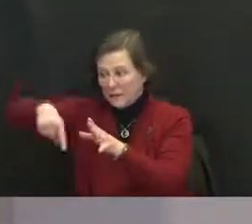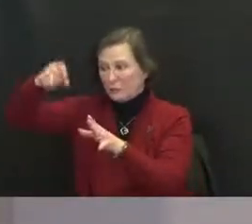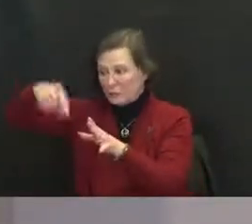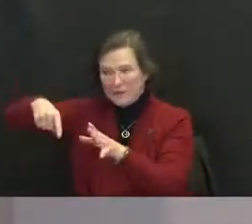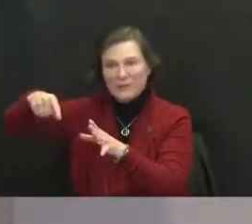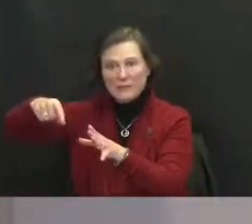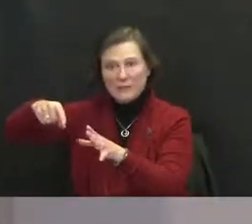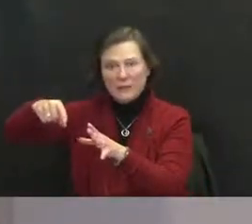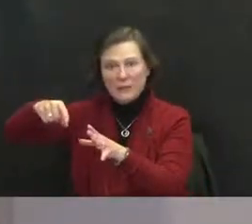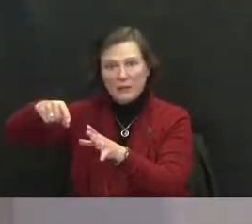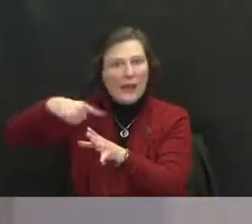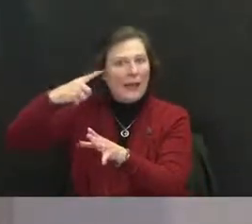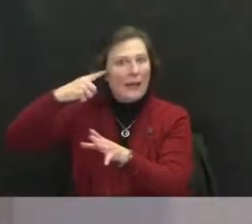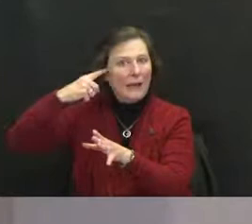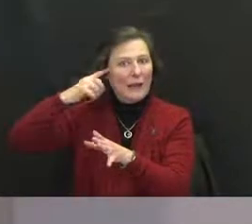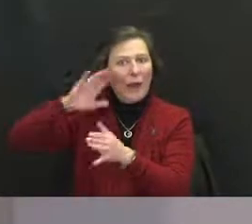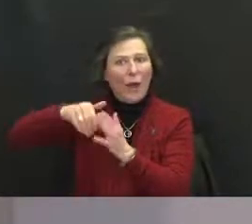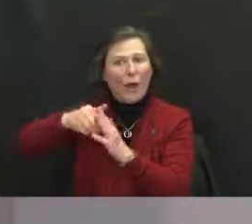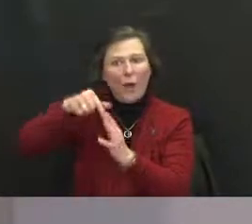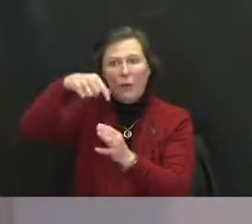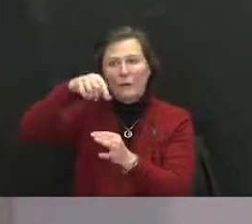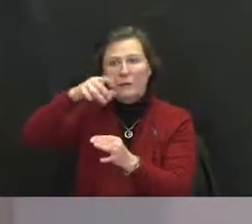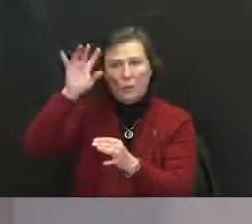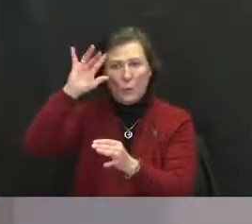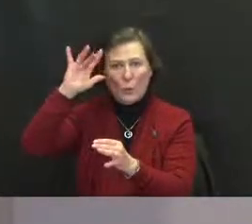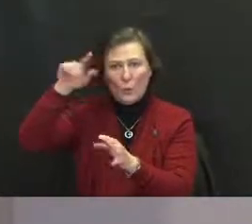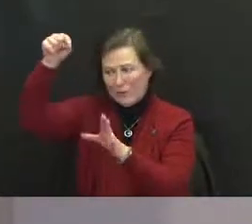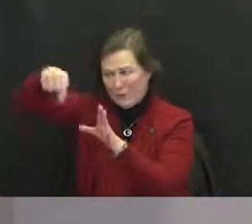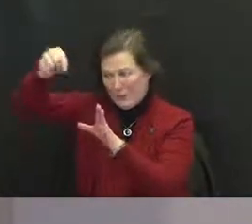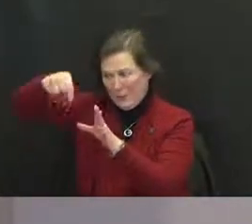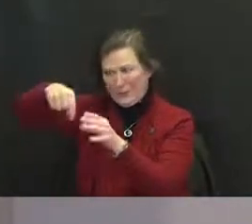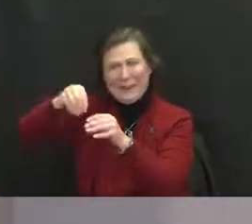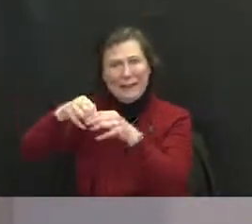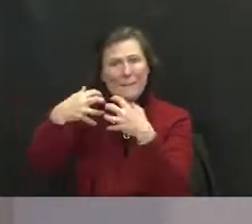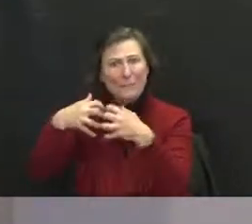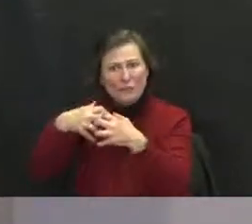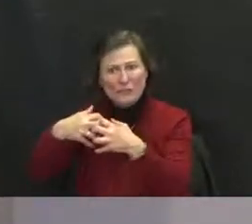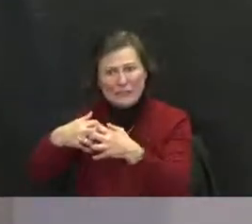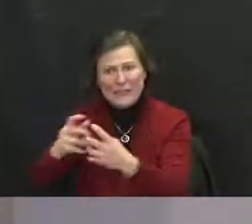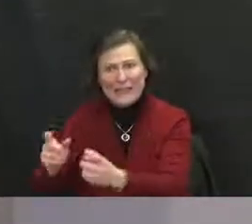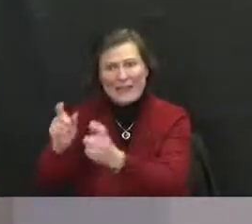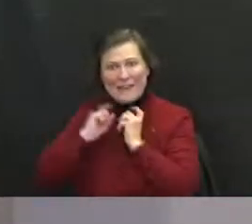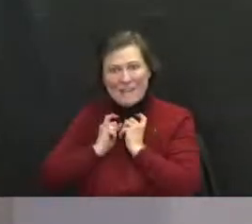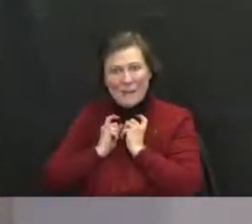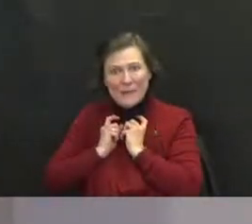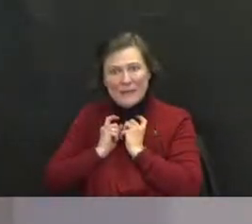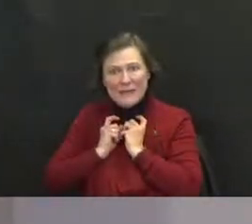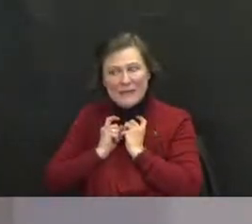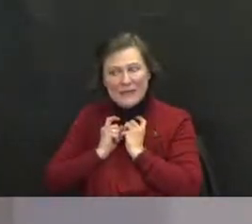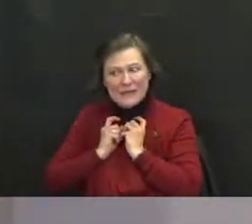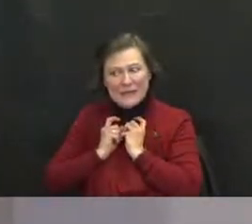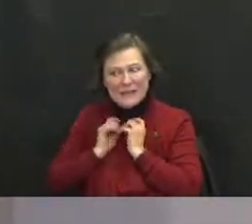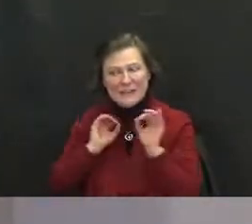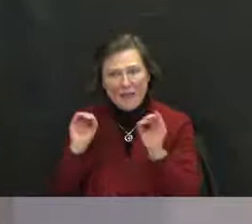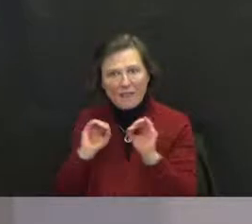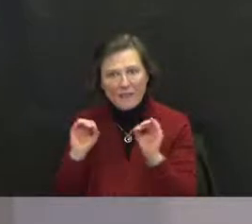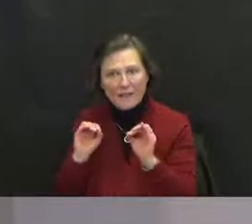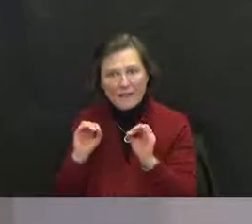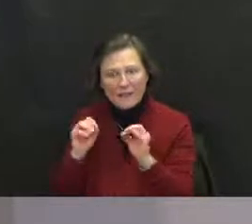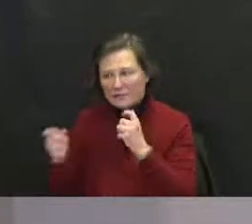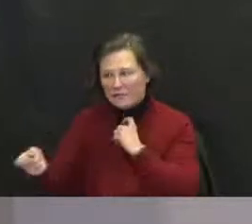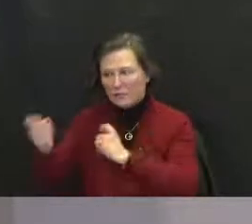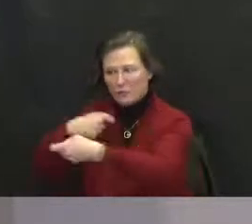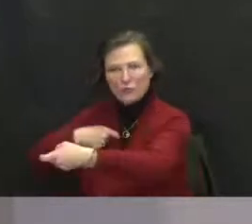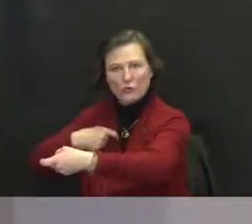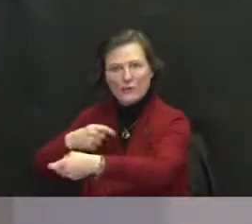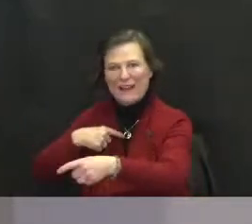ka-ching. I could hear all my quarters going into the machine, giving me nothing in return. I couldn't get